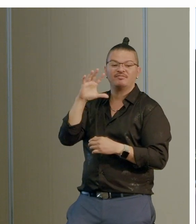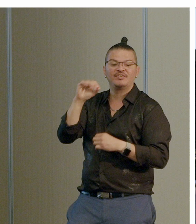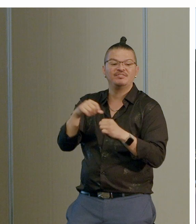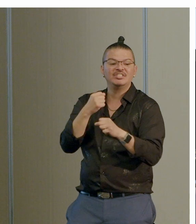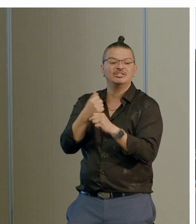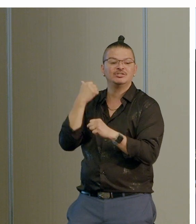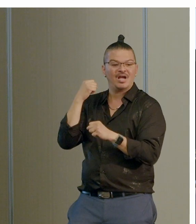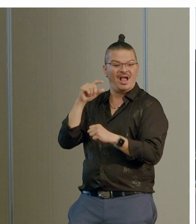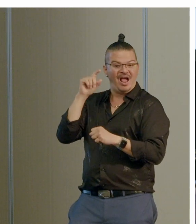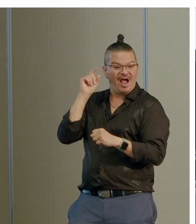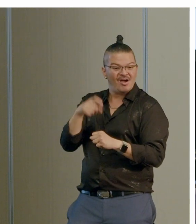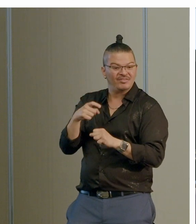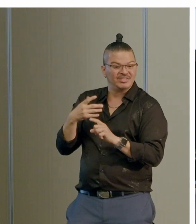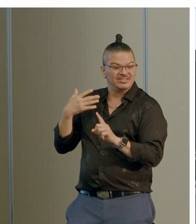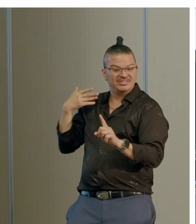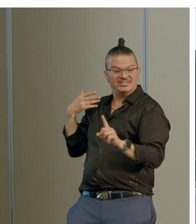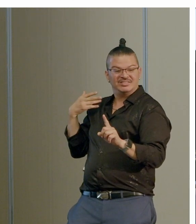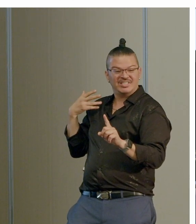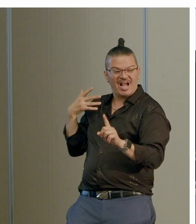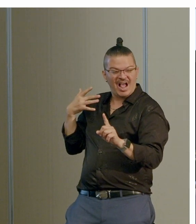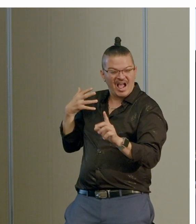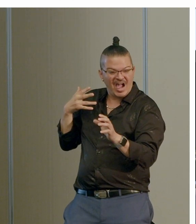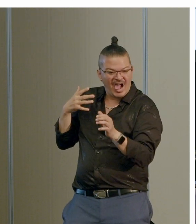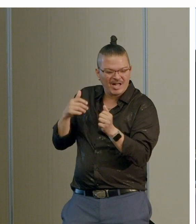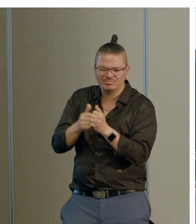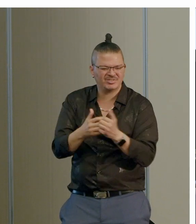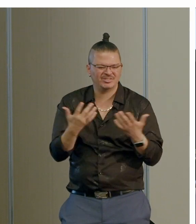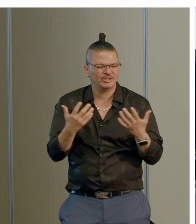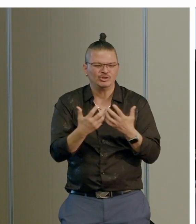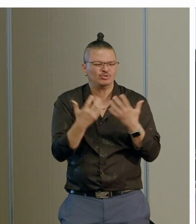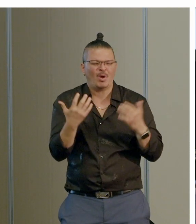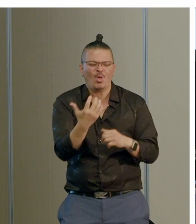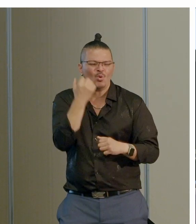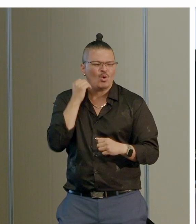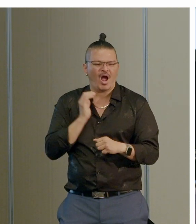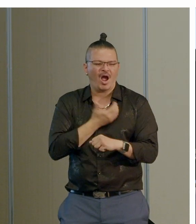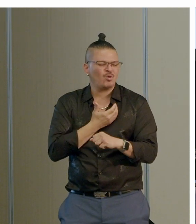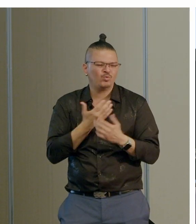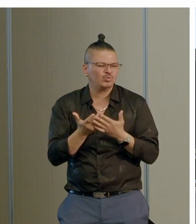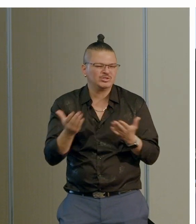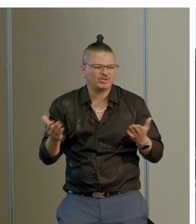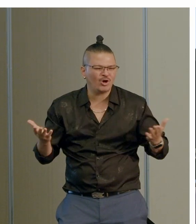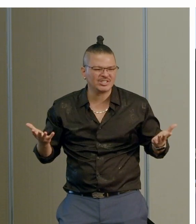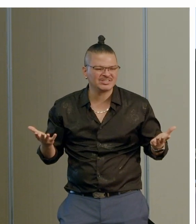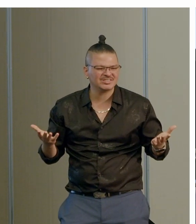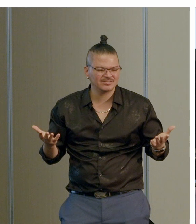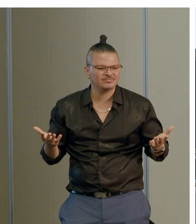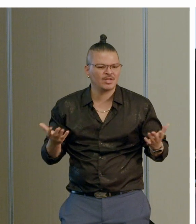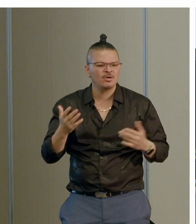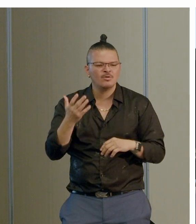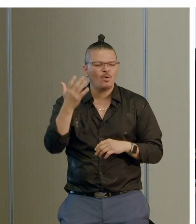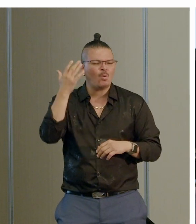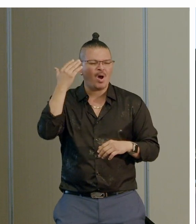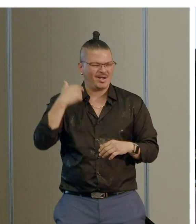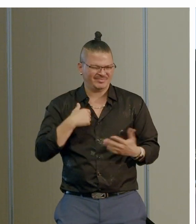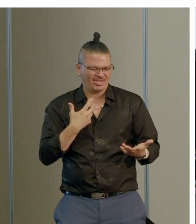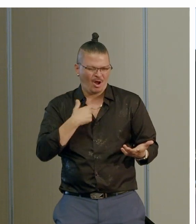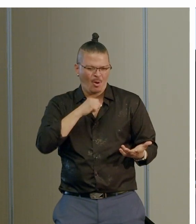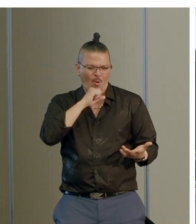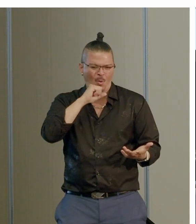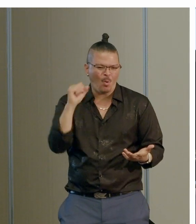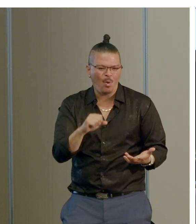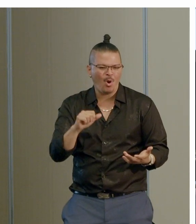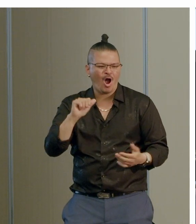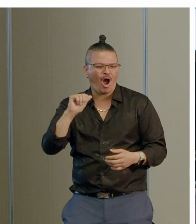would take a lot of resources. So he said, what about archived data? What about old data? And so